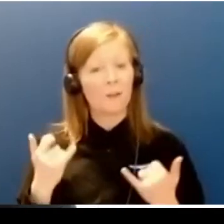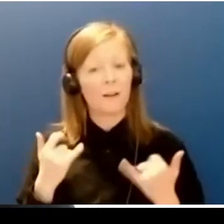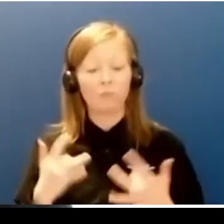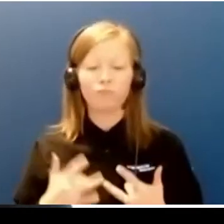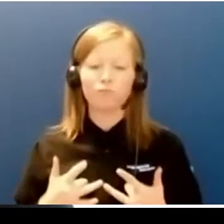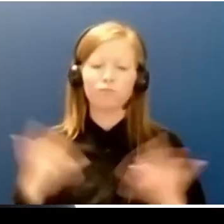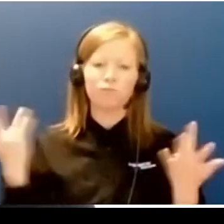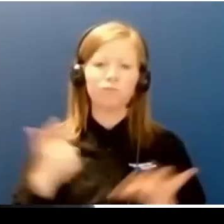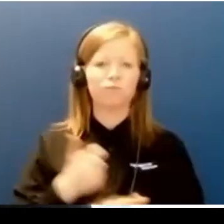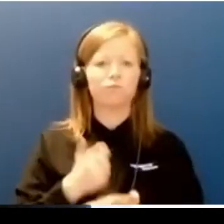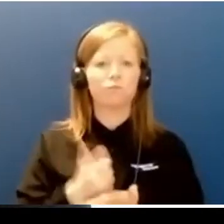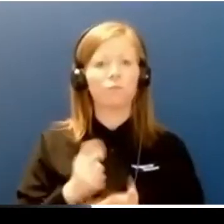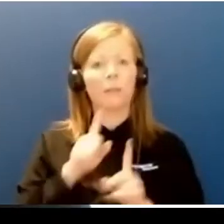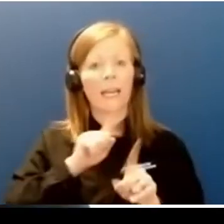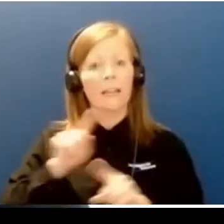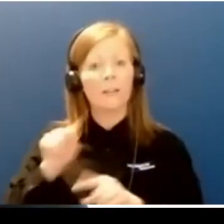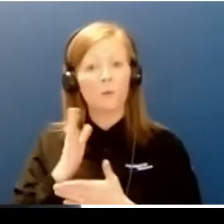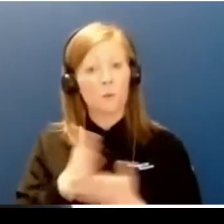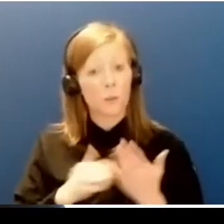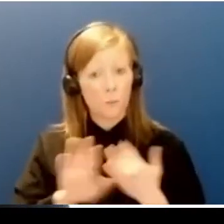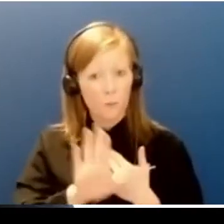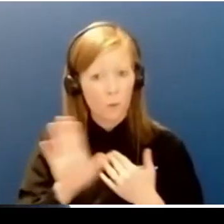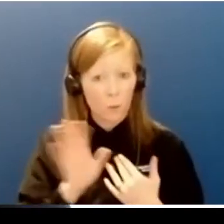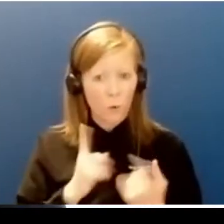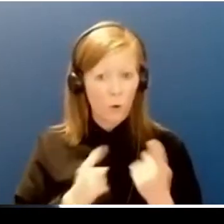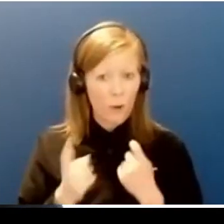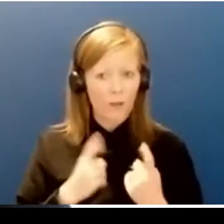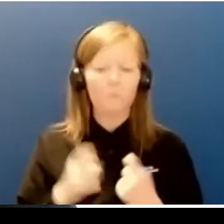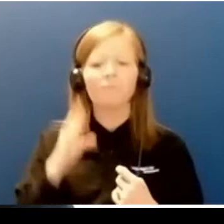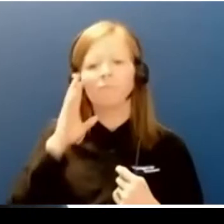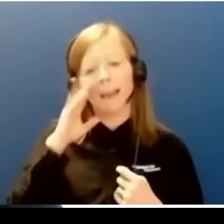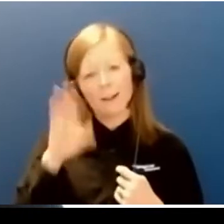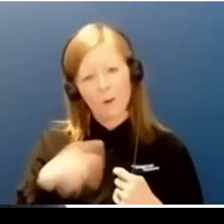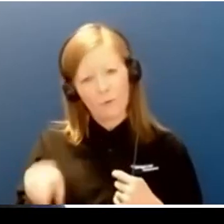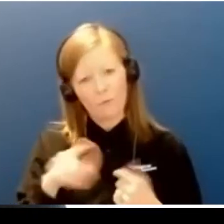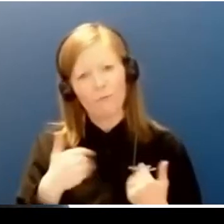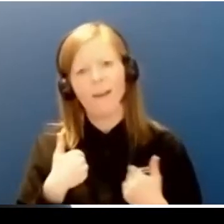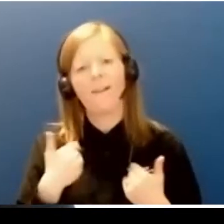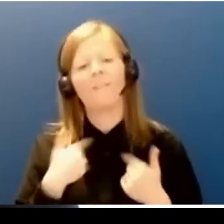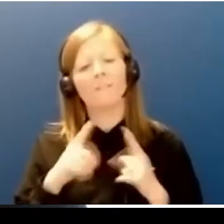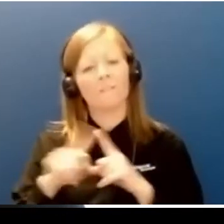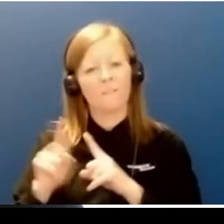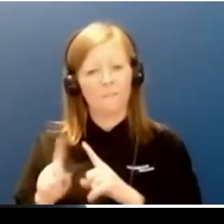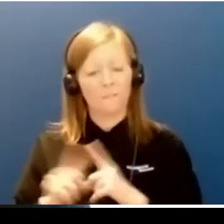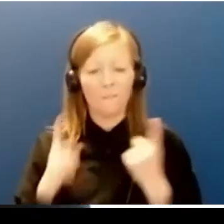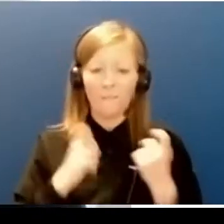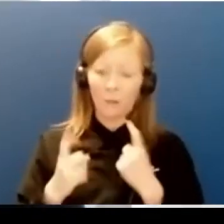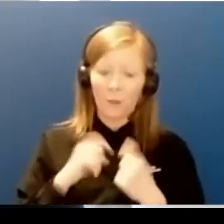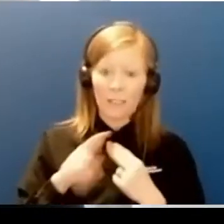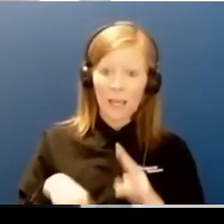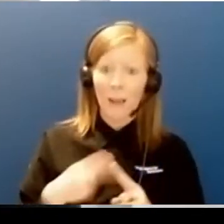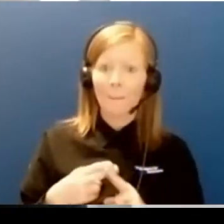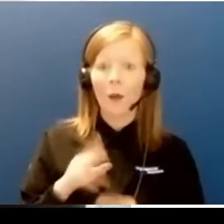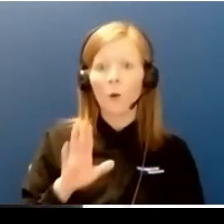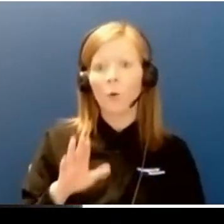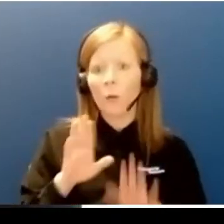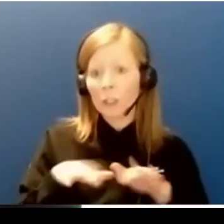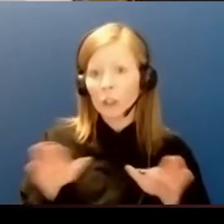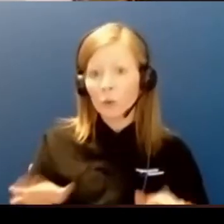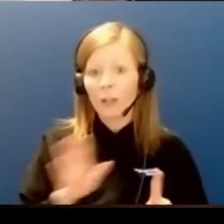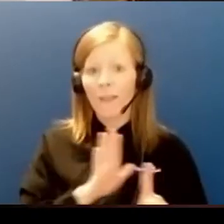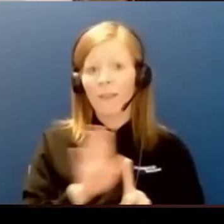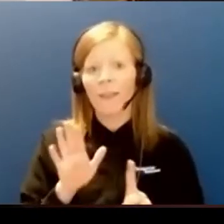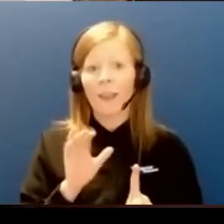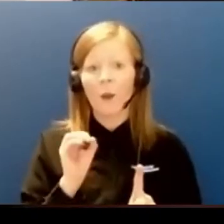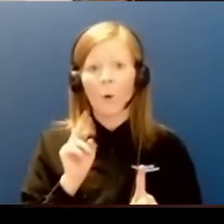of the questions that you may have, I know that you have, on the oral health of your children. All